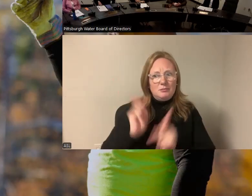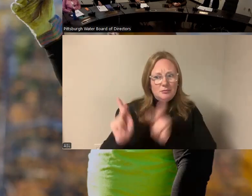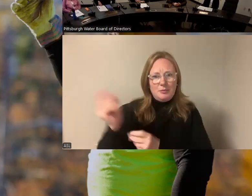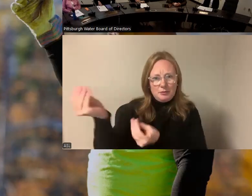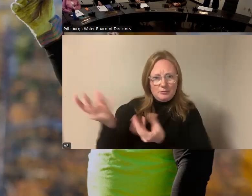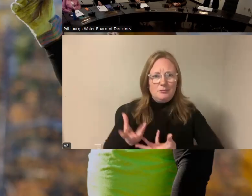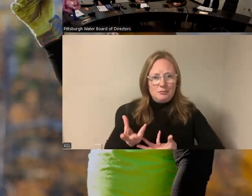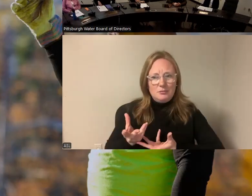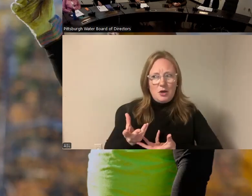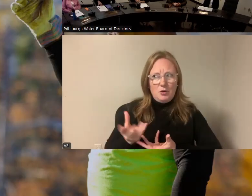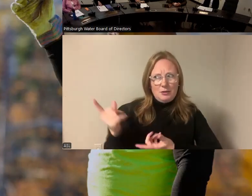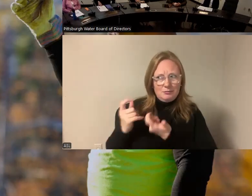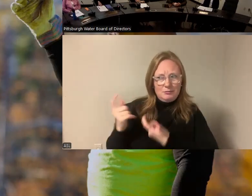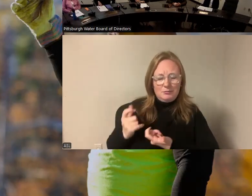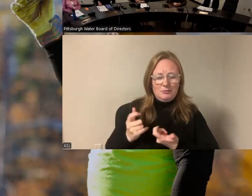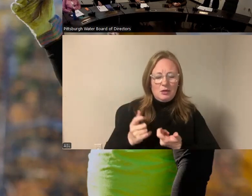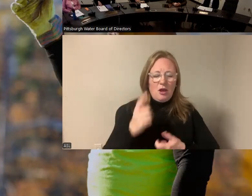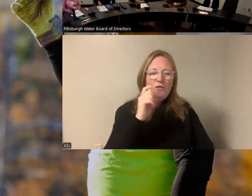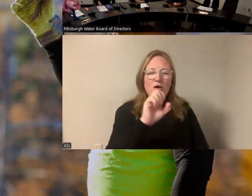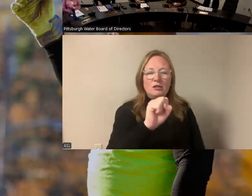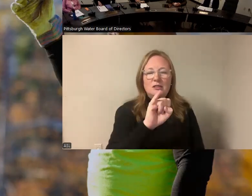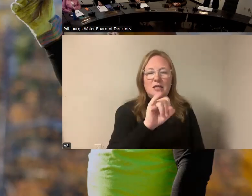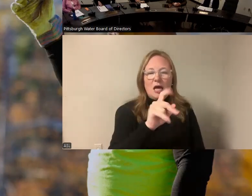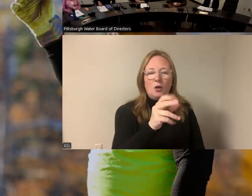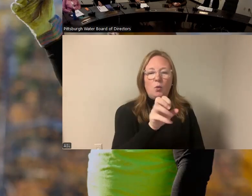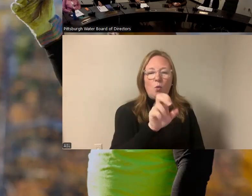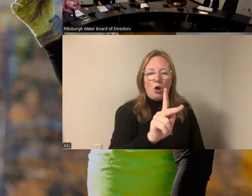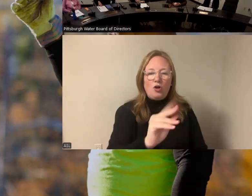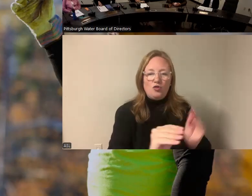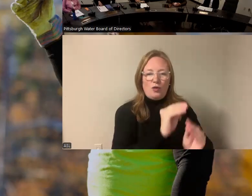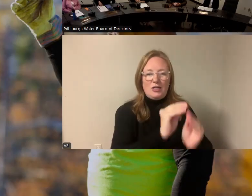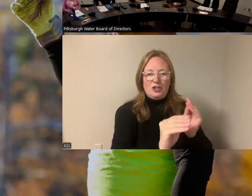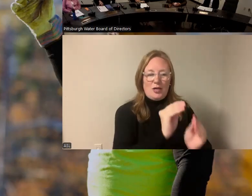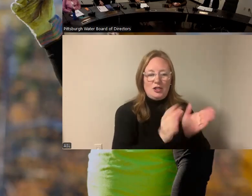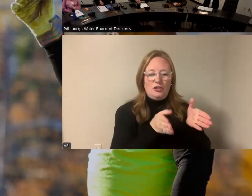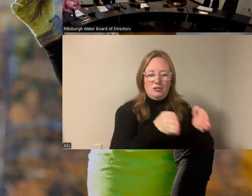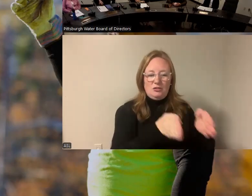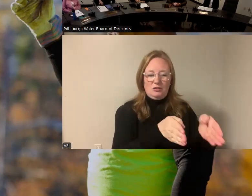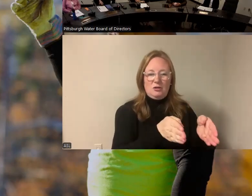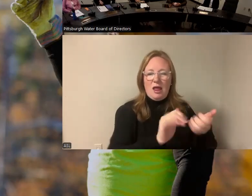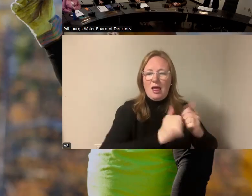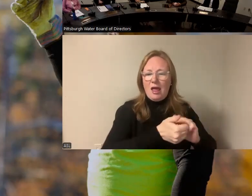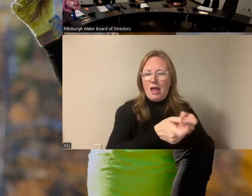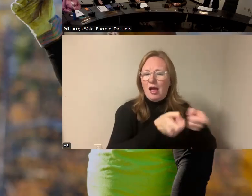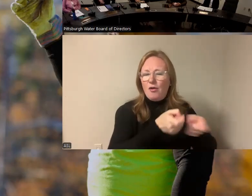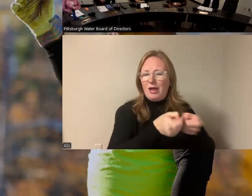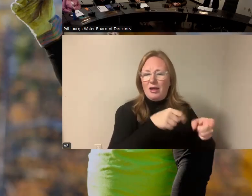when it comes to sidewalk restoration, how do we handle